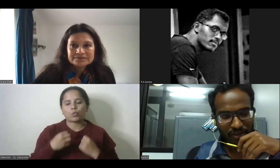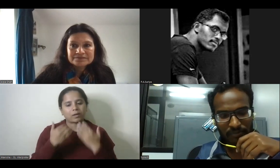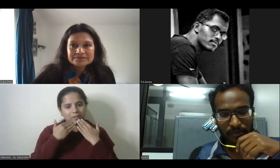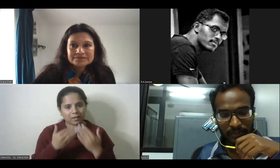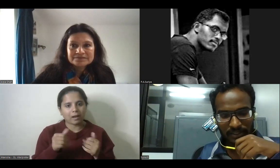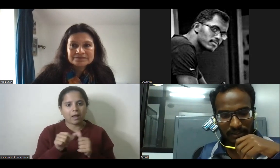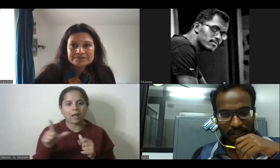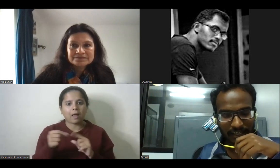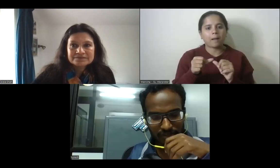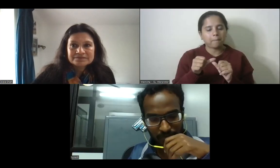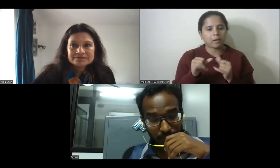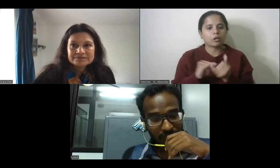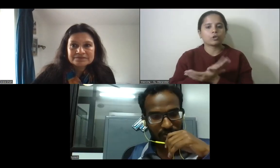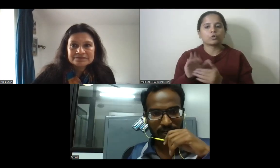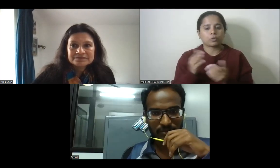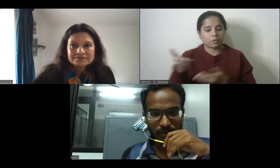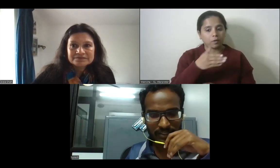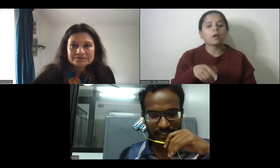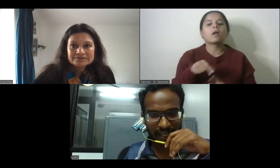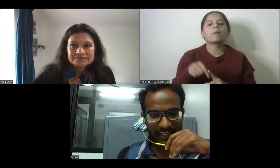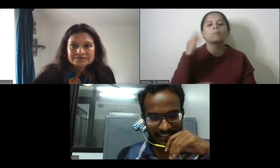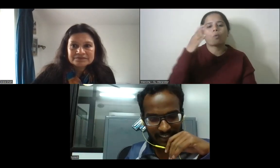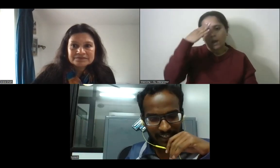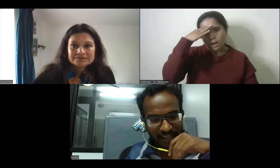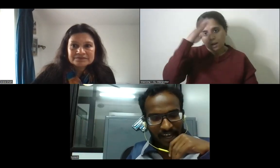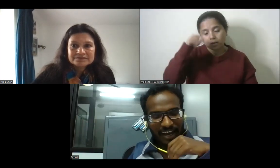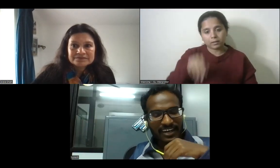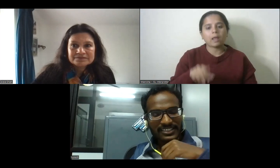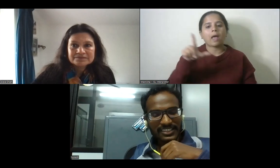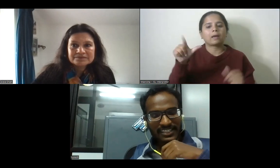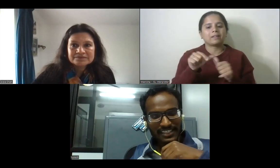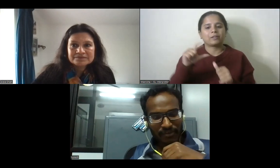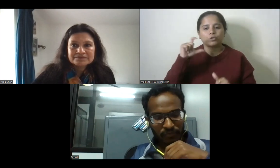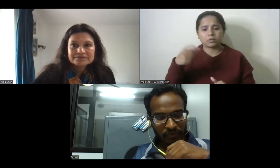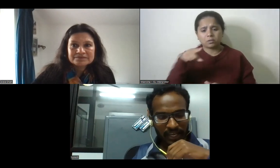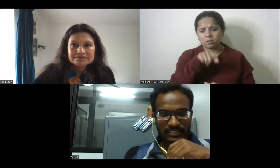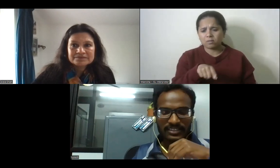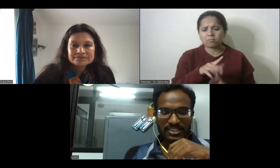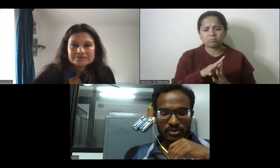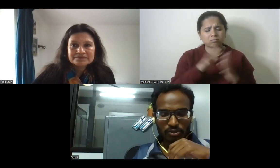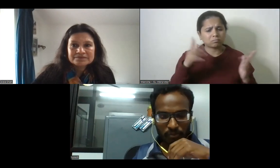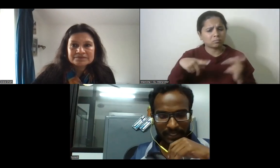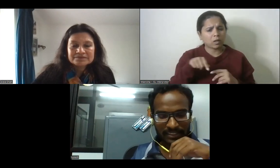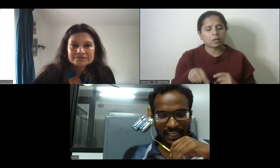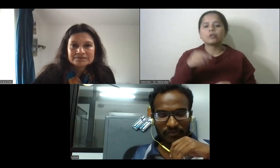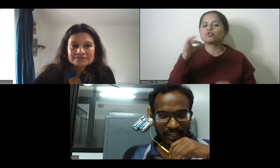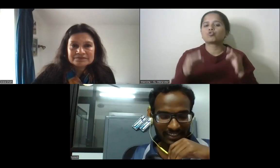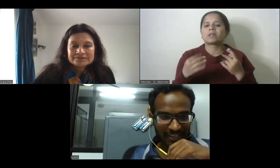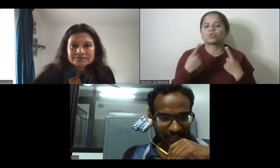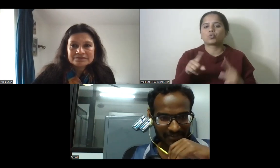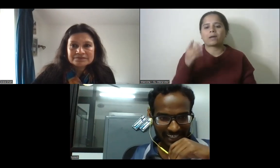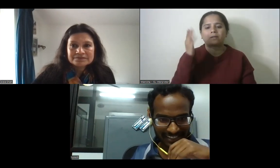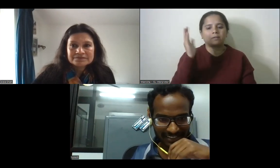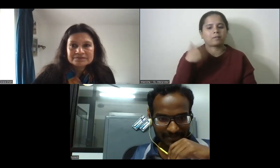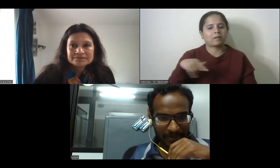Alpa Shah, professor of anthropology at LSE. She has done a fair justice to the topic